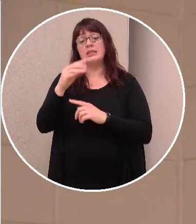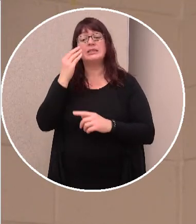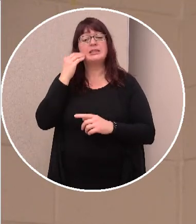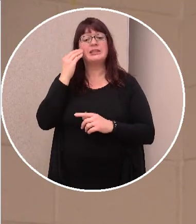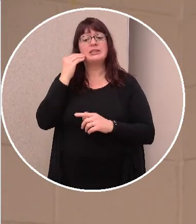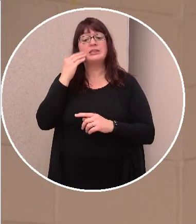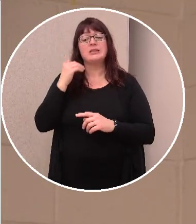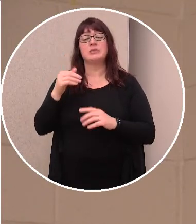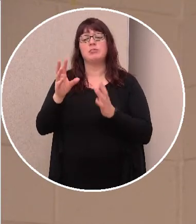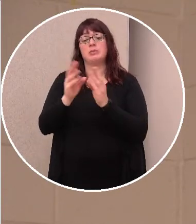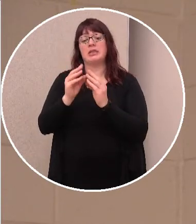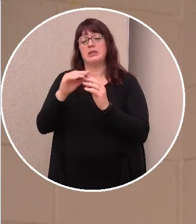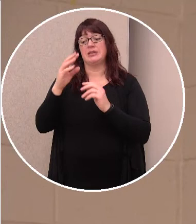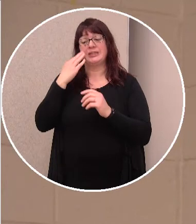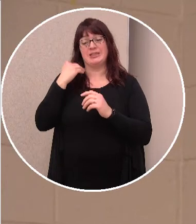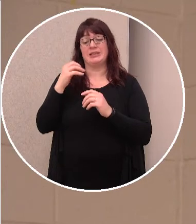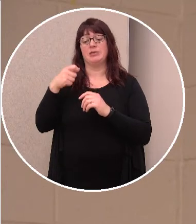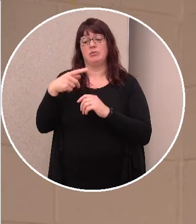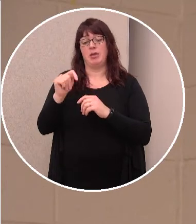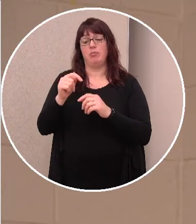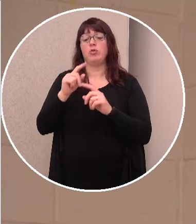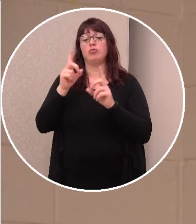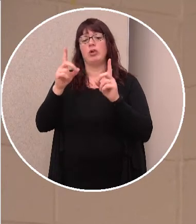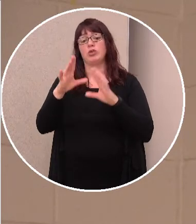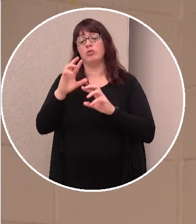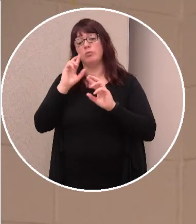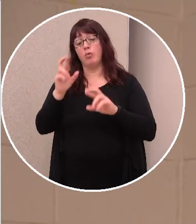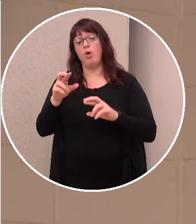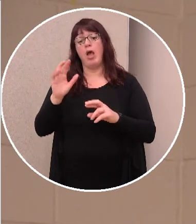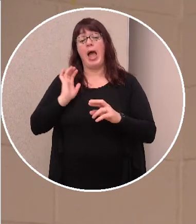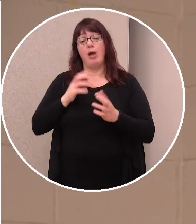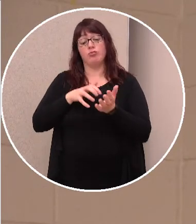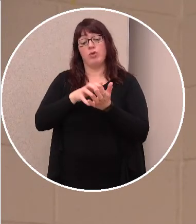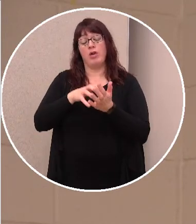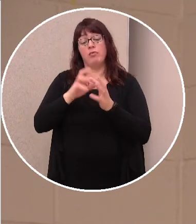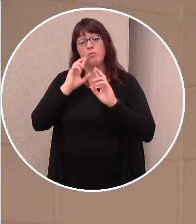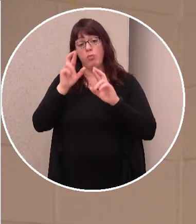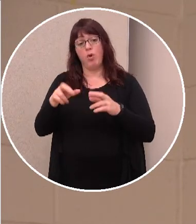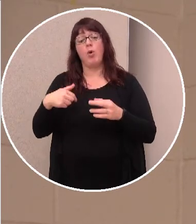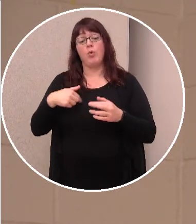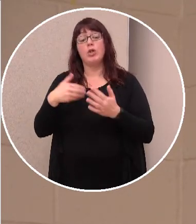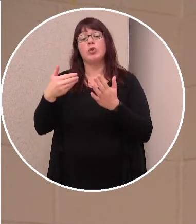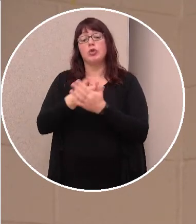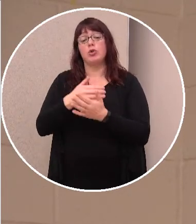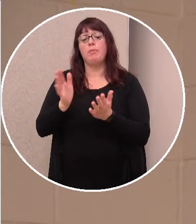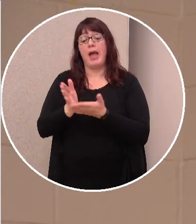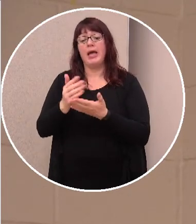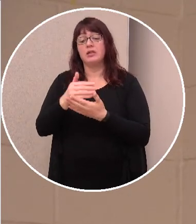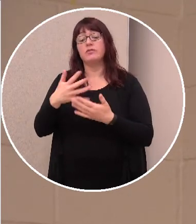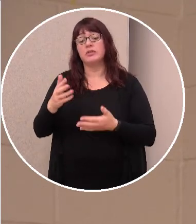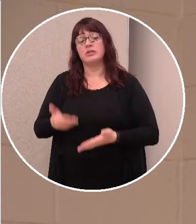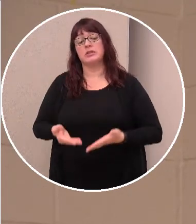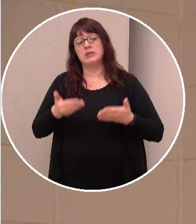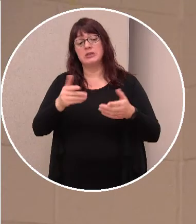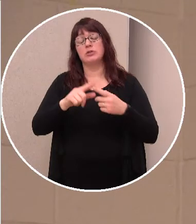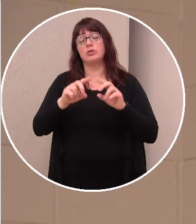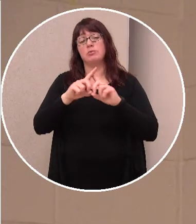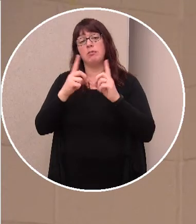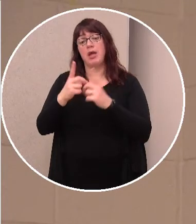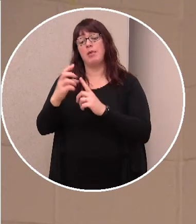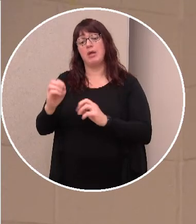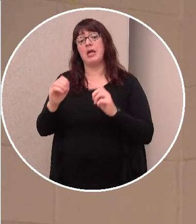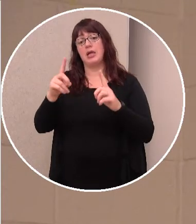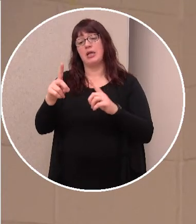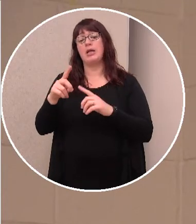Report. So as in previous years, the draft report in your package has been submitted to the Department of Education and